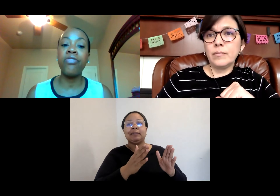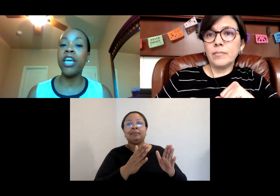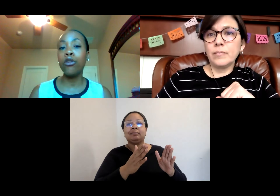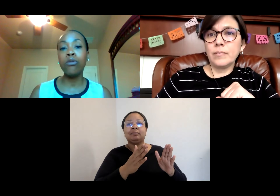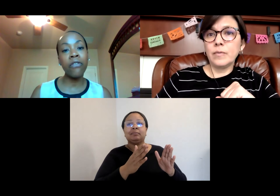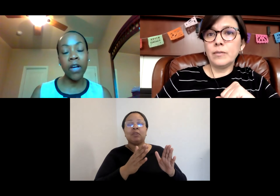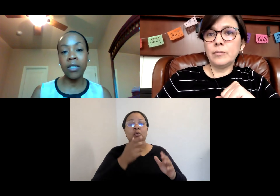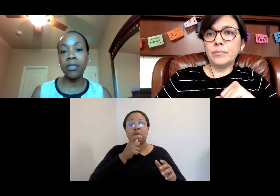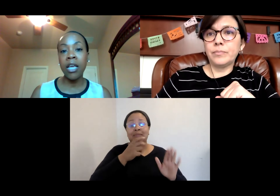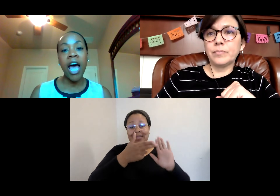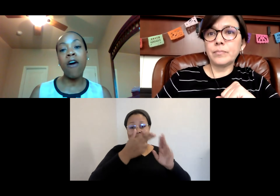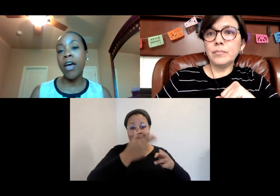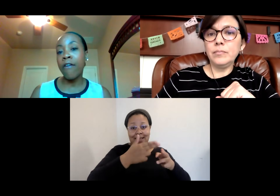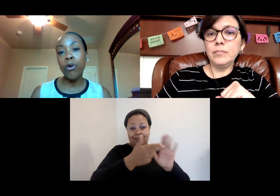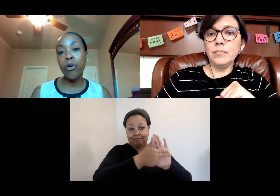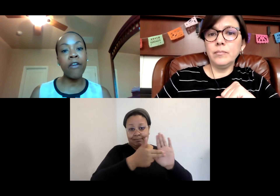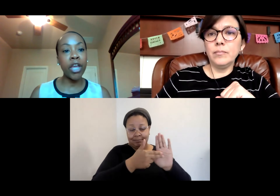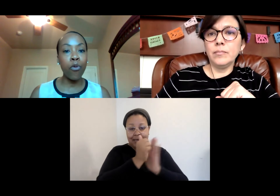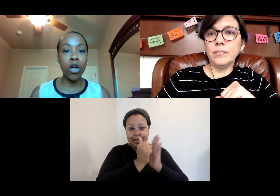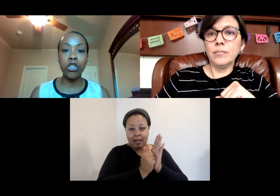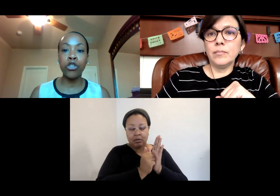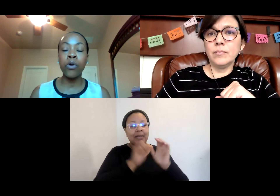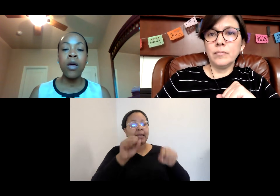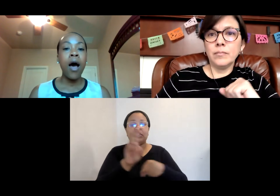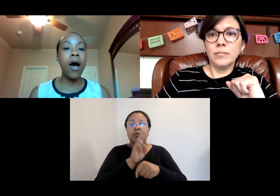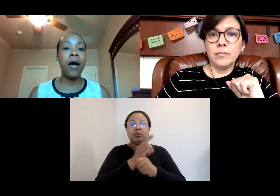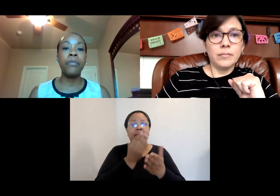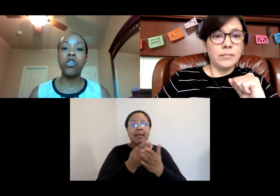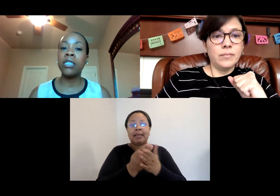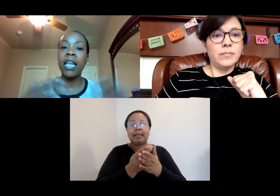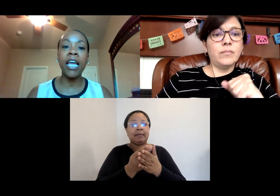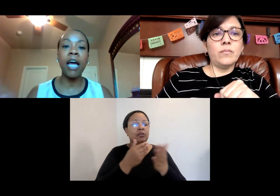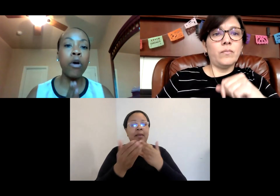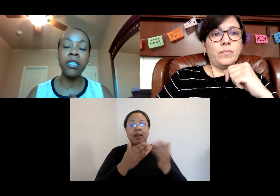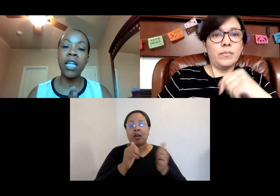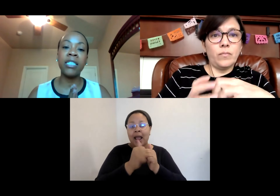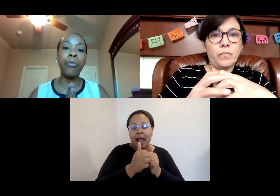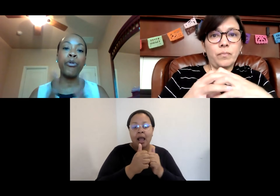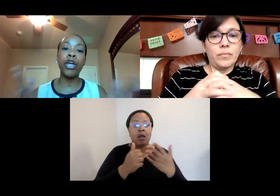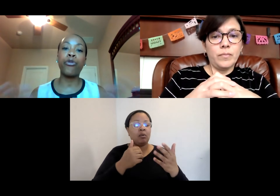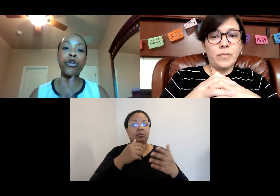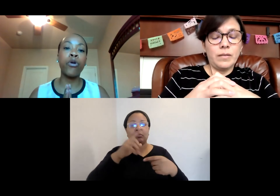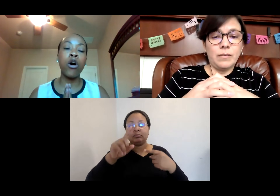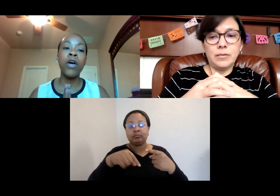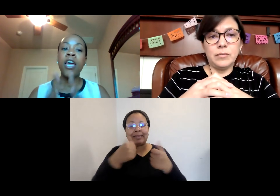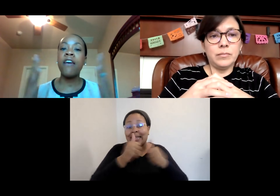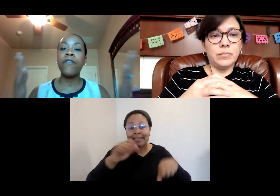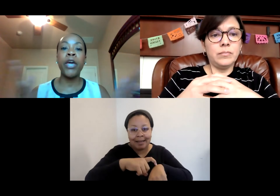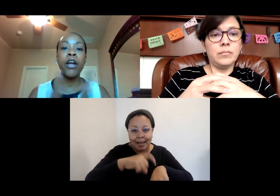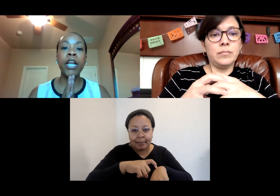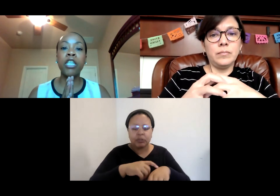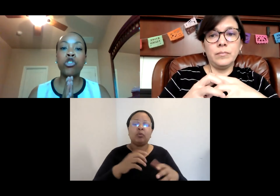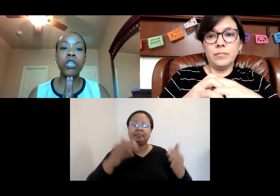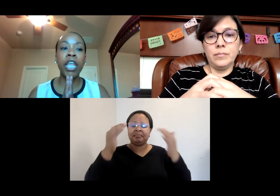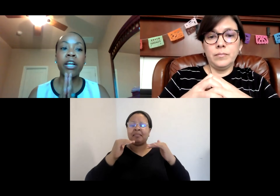in, they can use their funds however, whenever they want to. So say, like, I'm gonna go back to the example with that 3-year-old. If